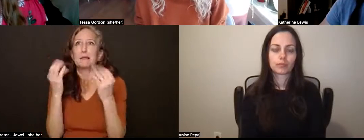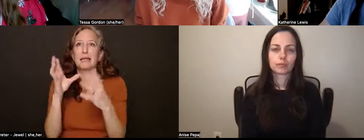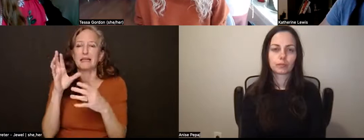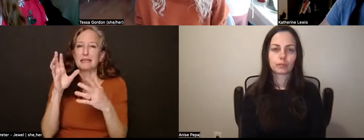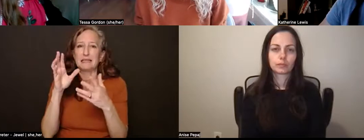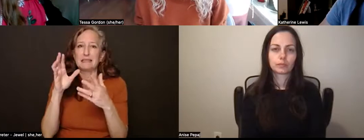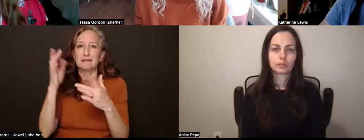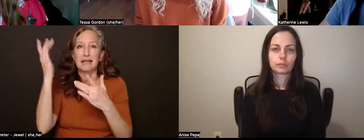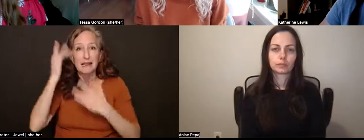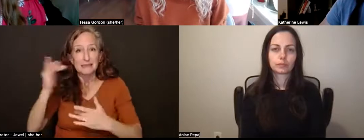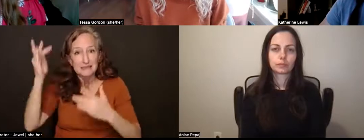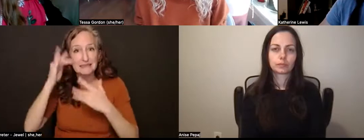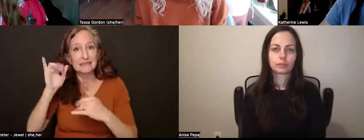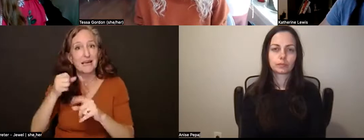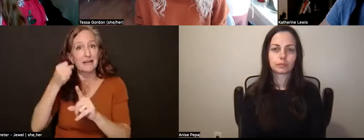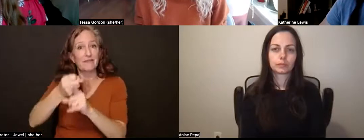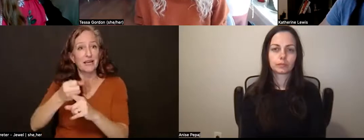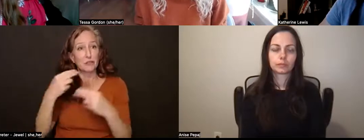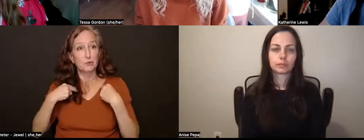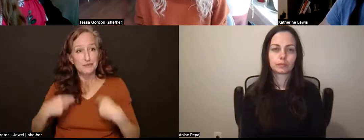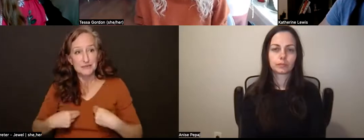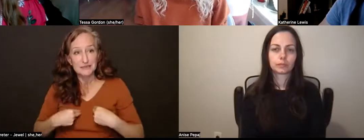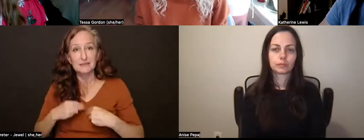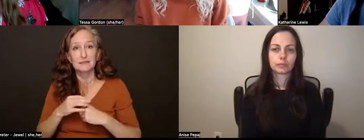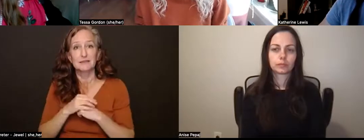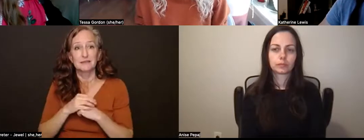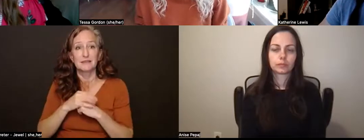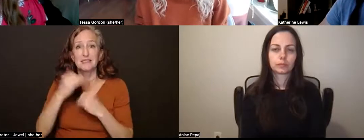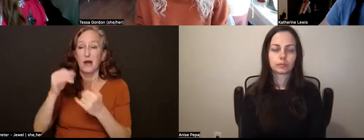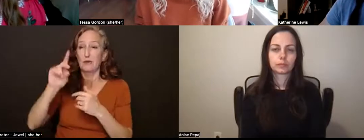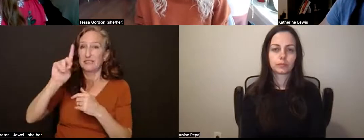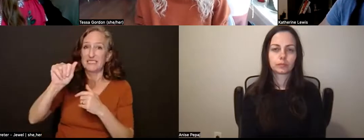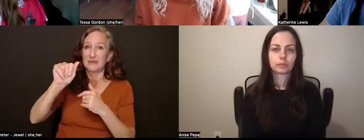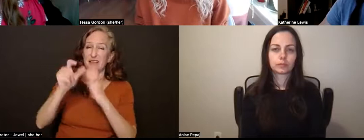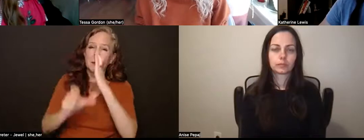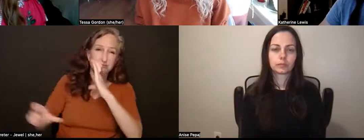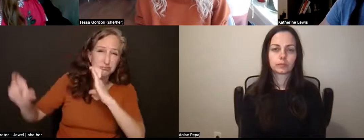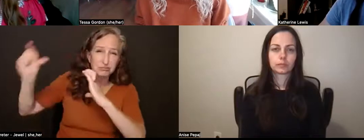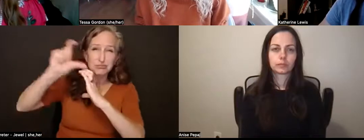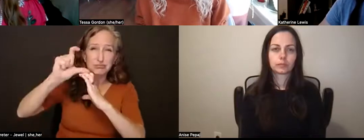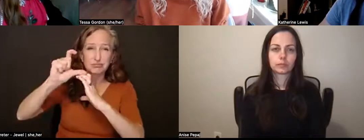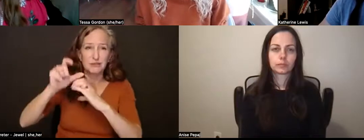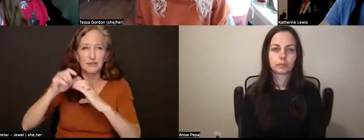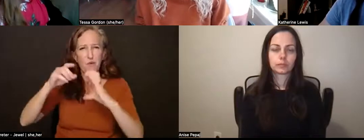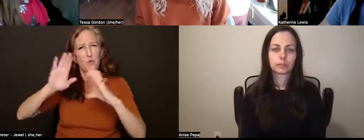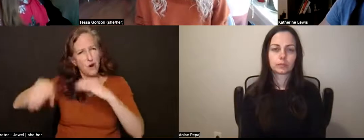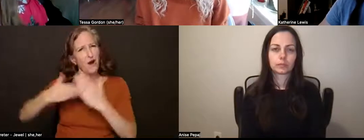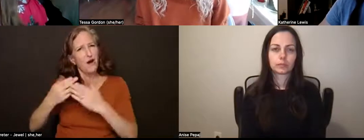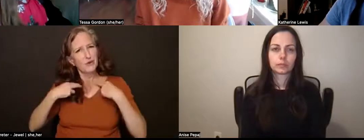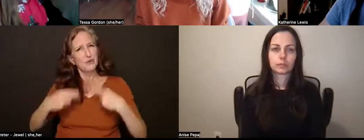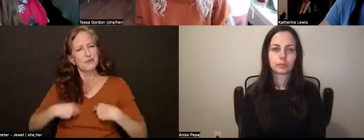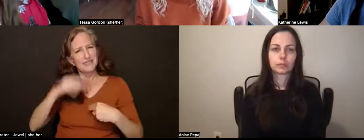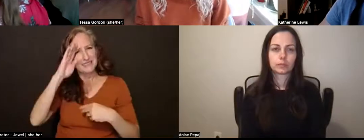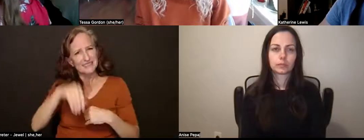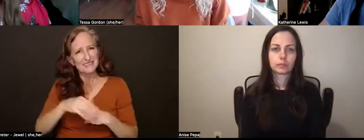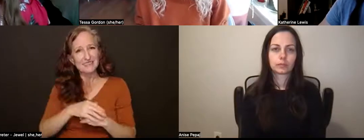that affect human life, and then disability is the added tax. We're all human, but can you just for 1